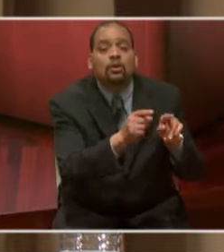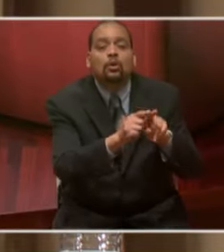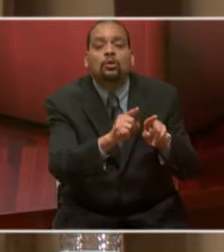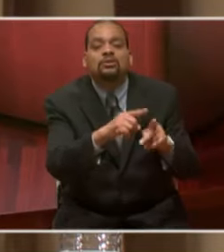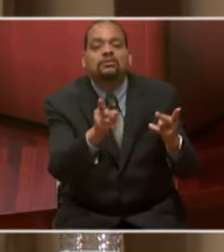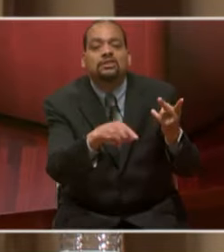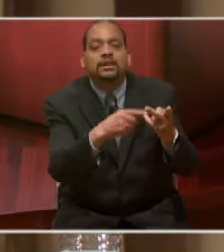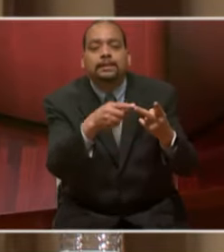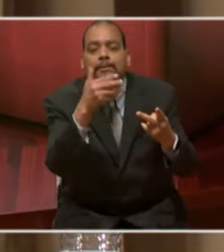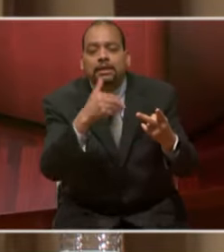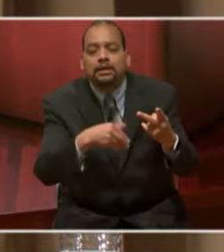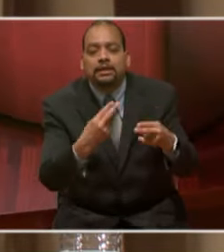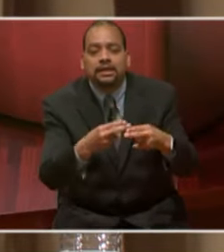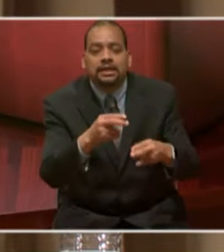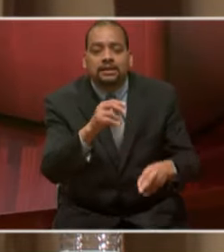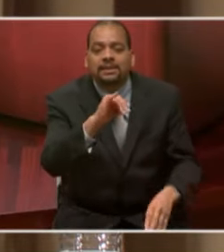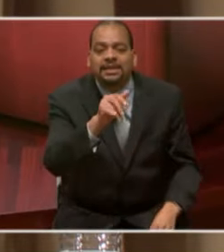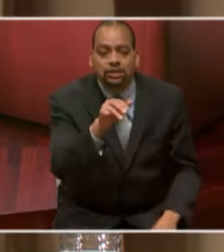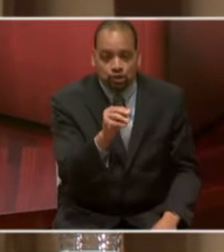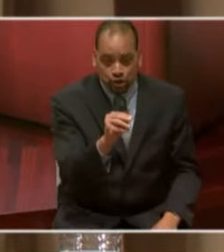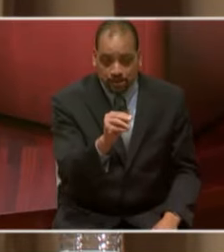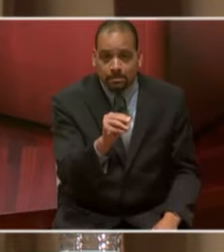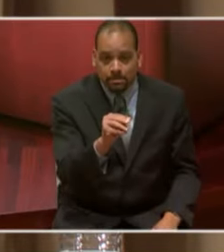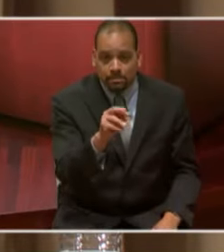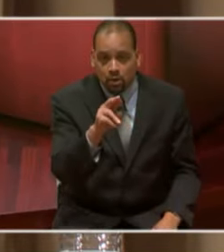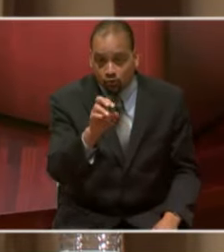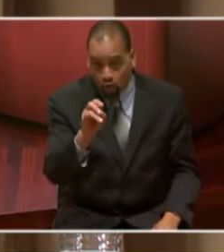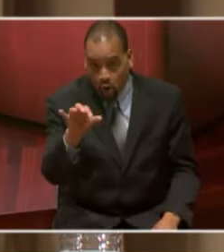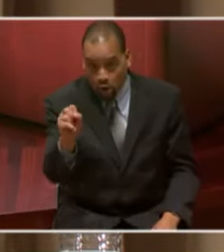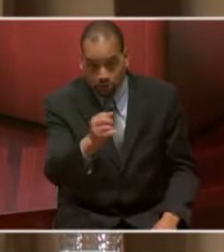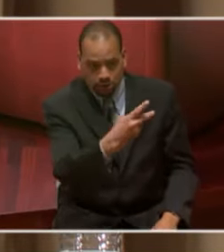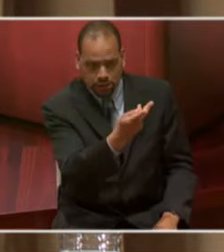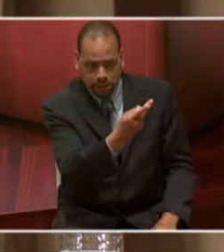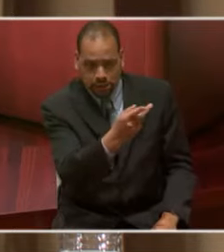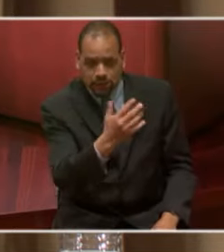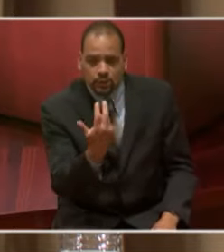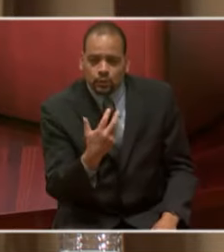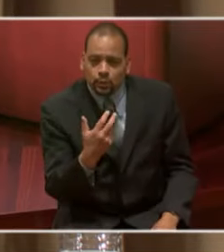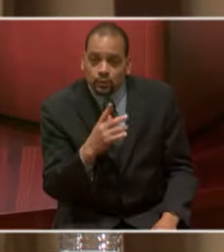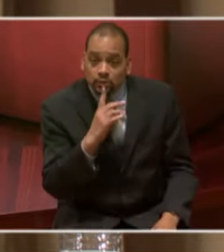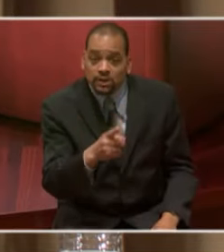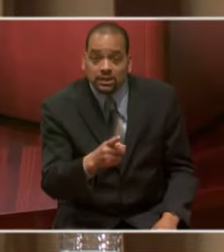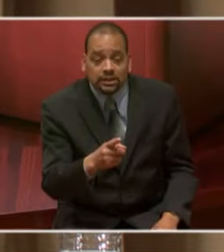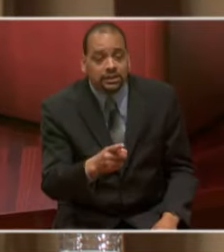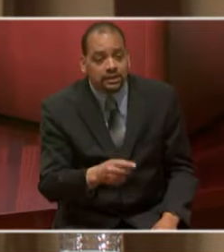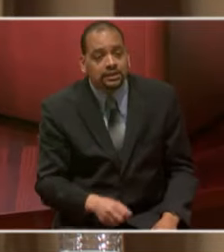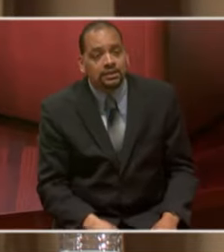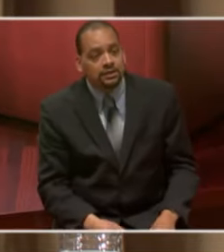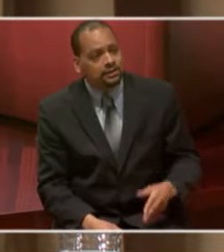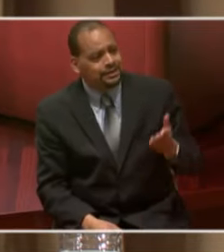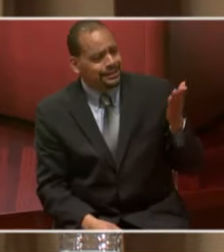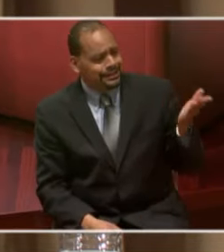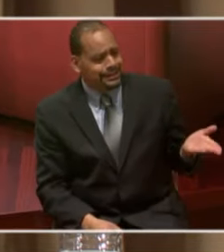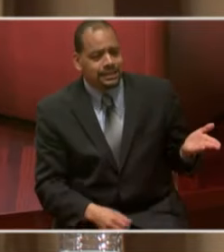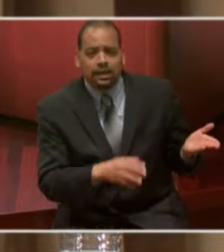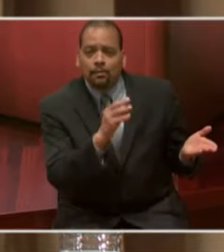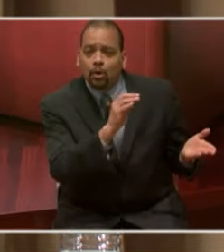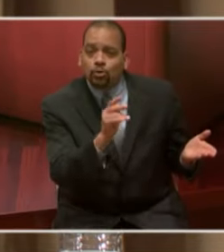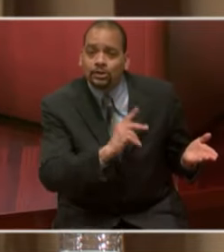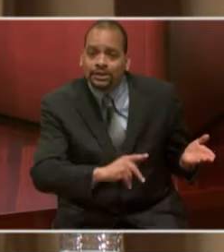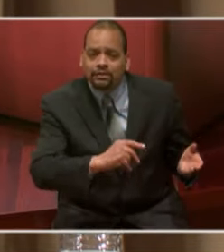photographers and the reporters from seeing us inside of the bus. Mm-hmm. Took us, placed us in